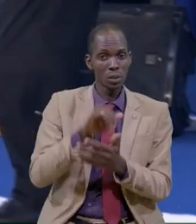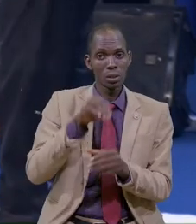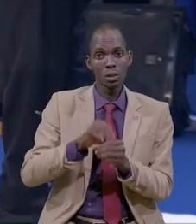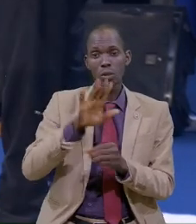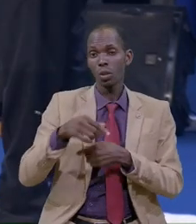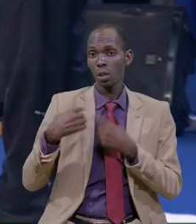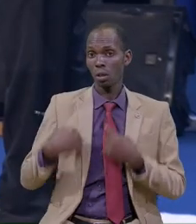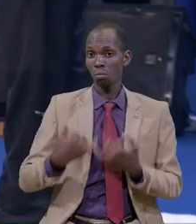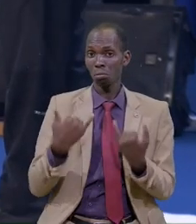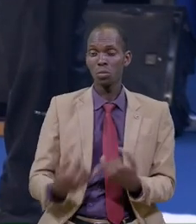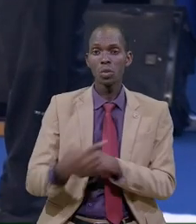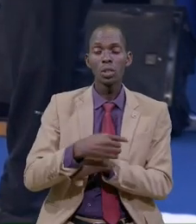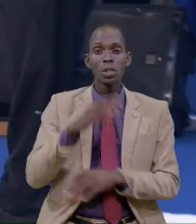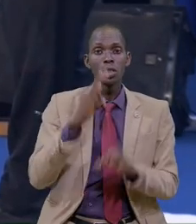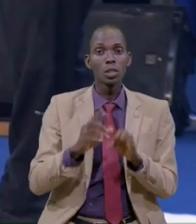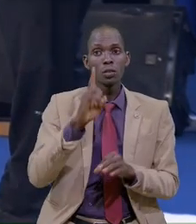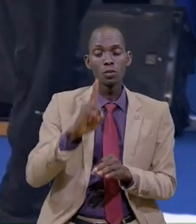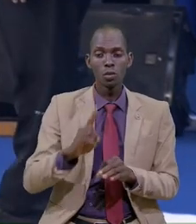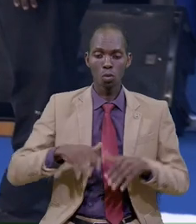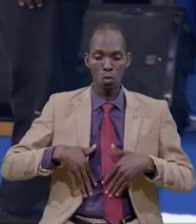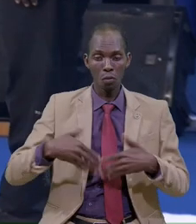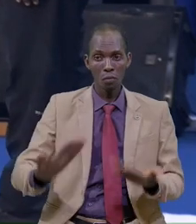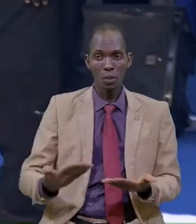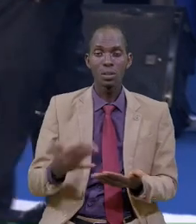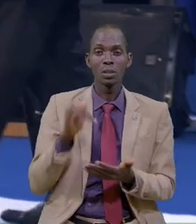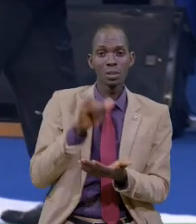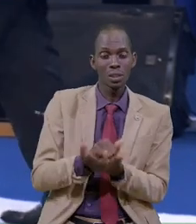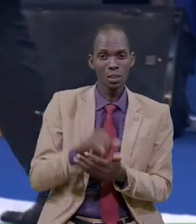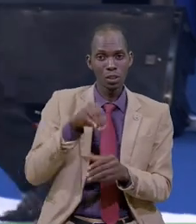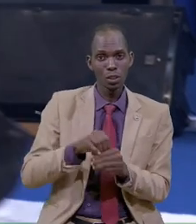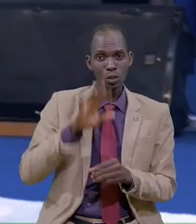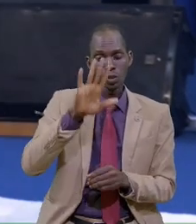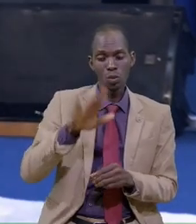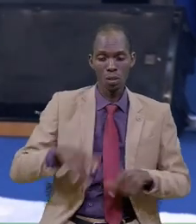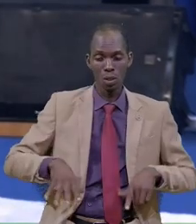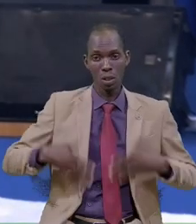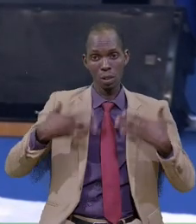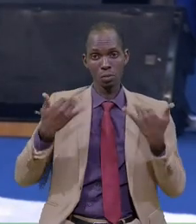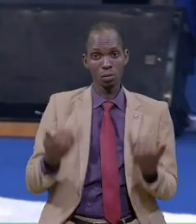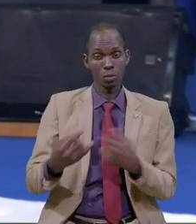you affirm, confess that in your mind today,